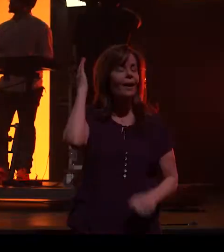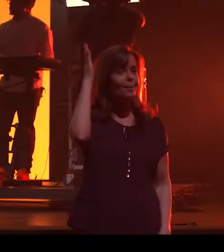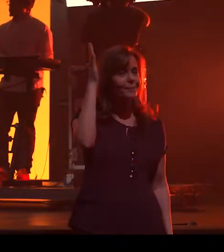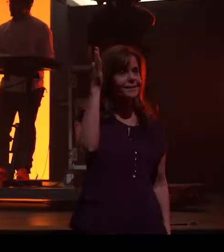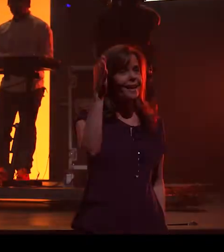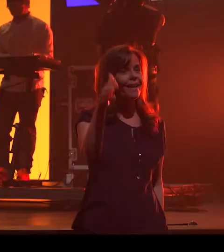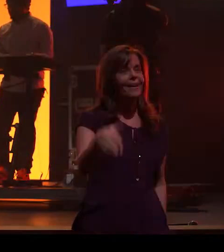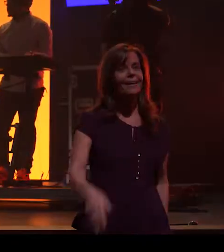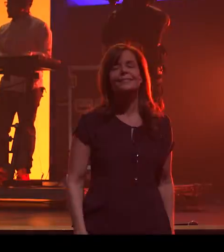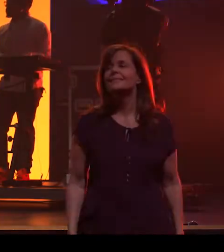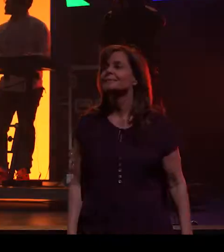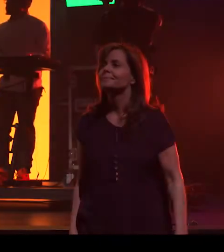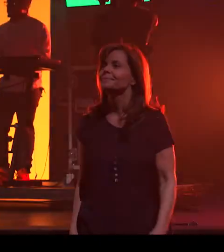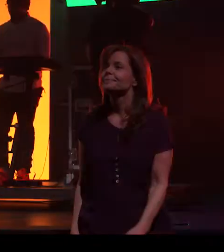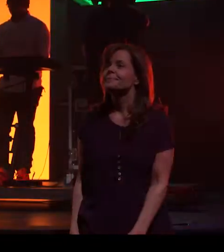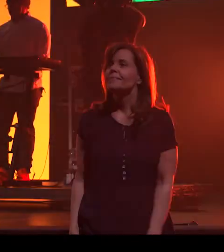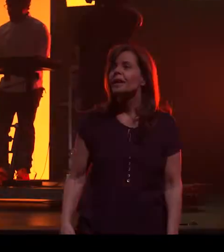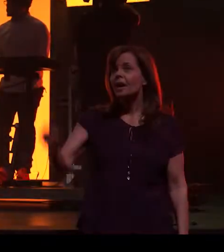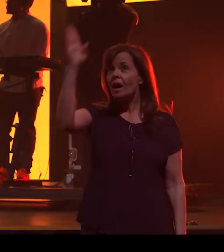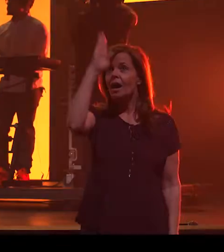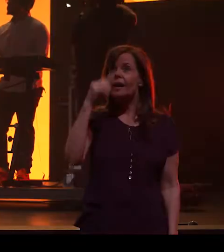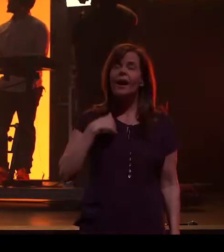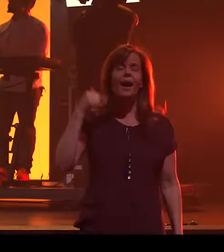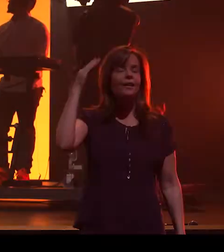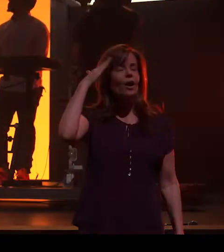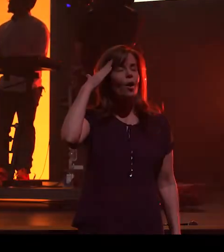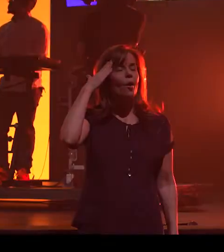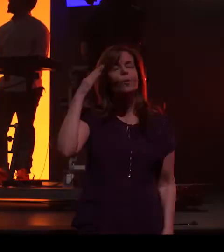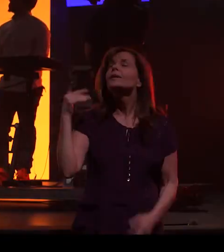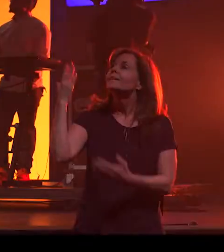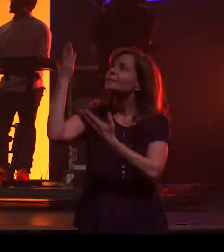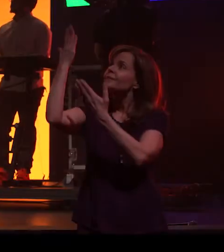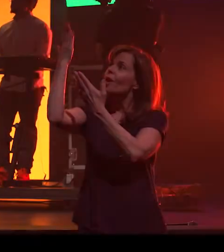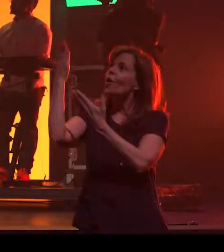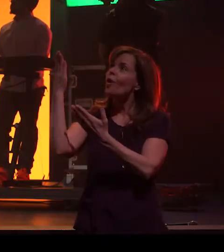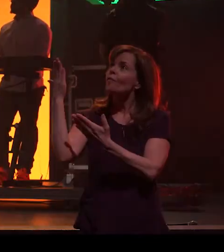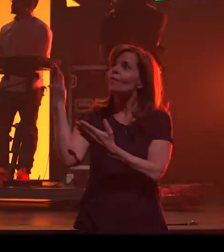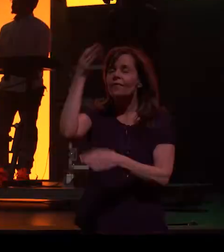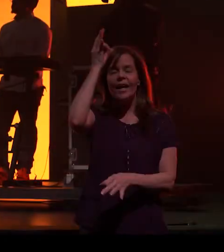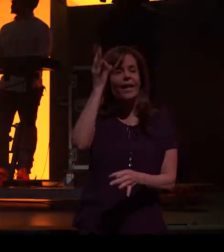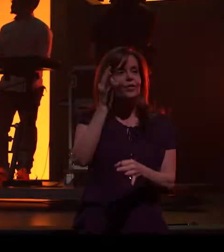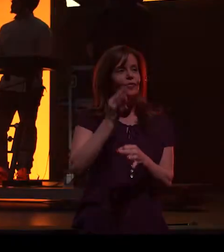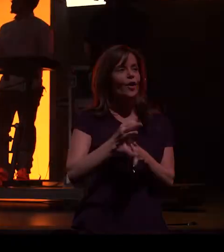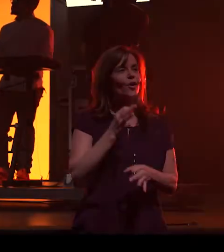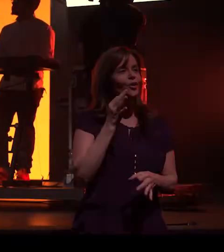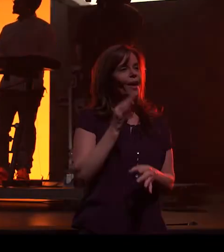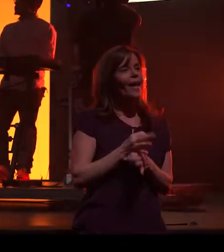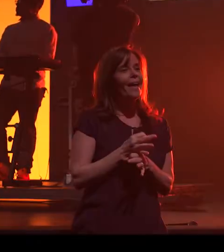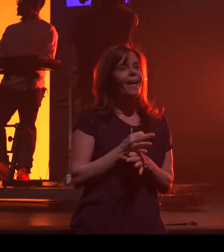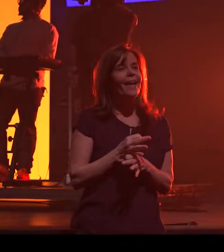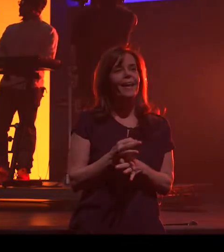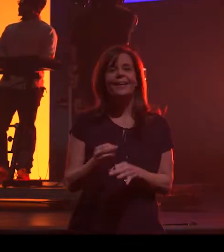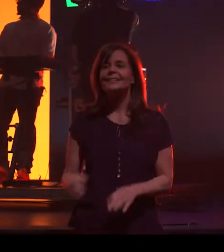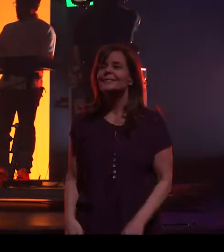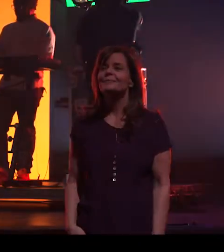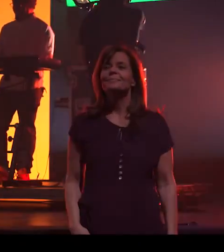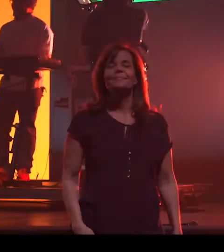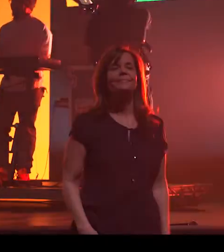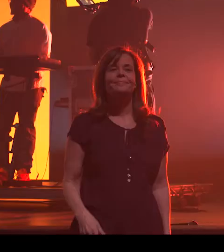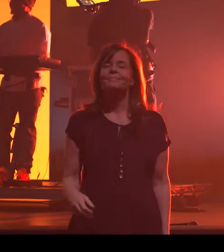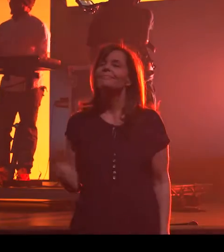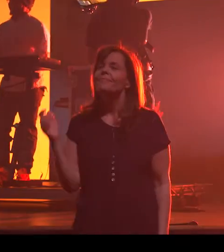what comes next. For the God I know is known for faithfulness.